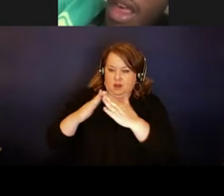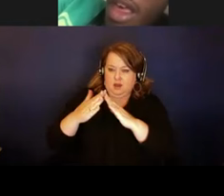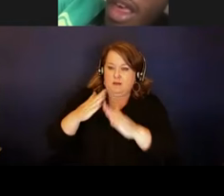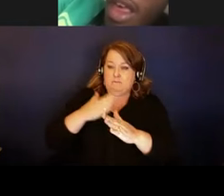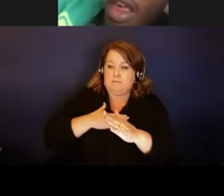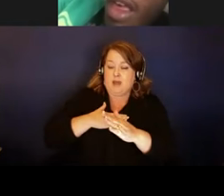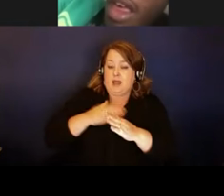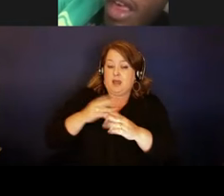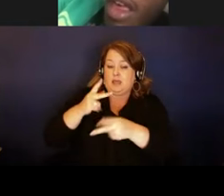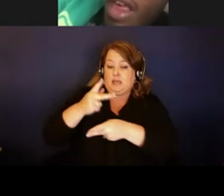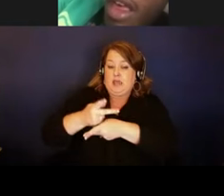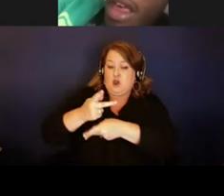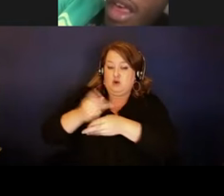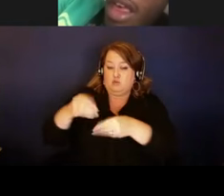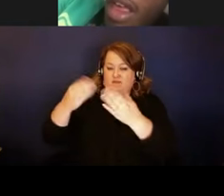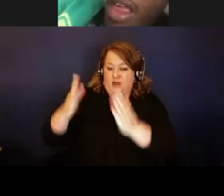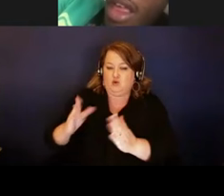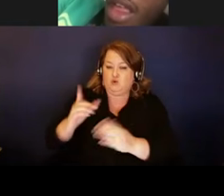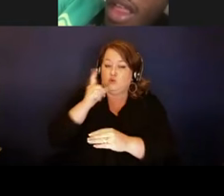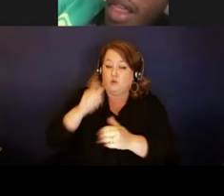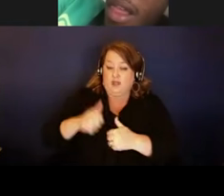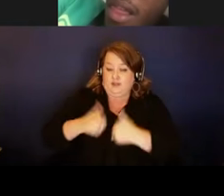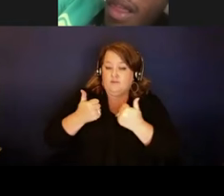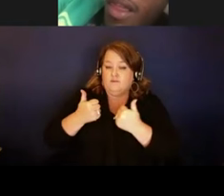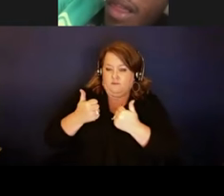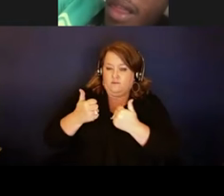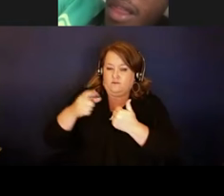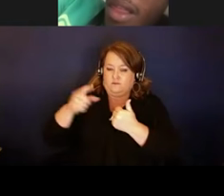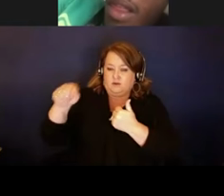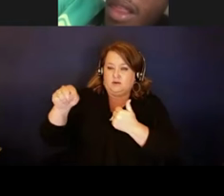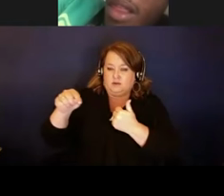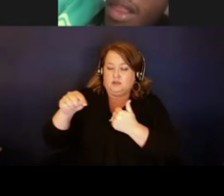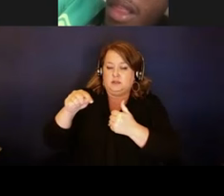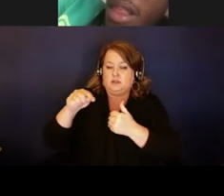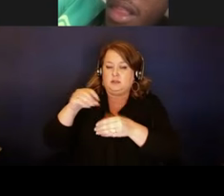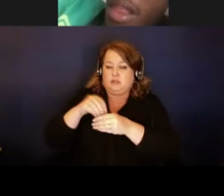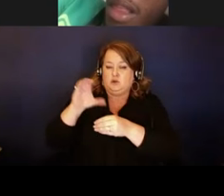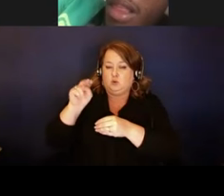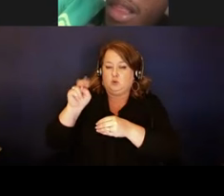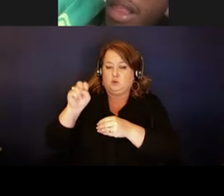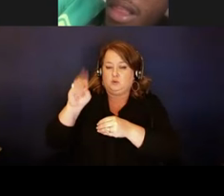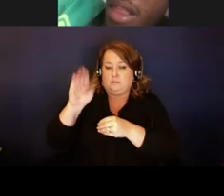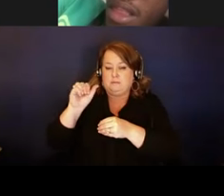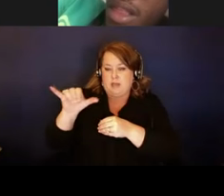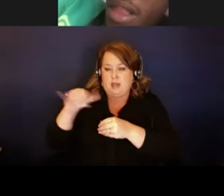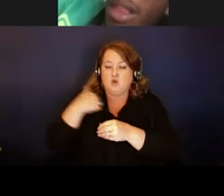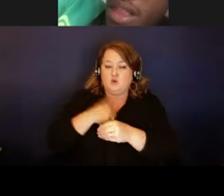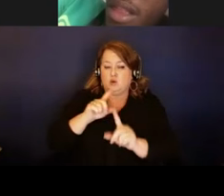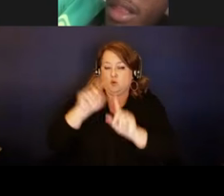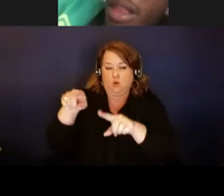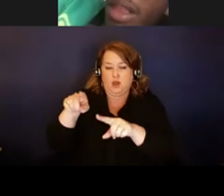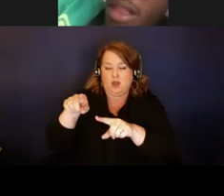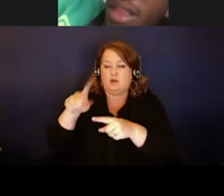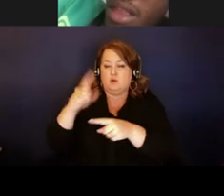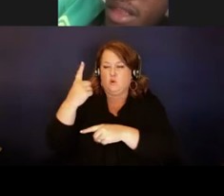provider that lived in Coos Bay, and I lived in Coos Bay. We went to Roseburg one weekend,